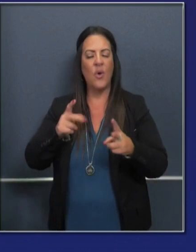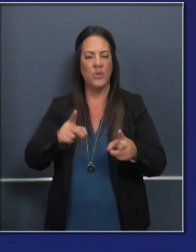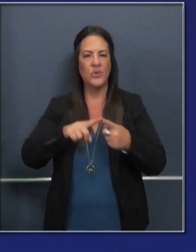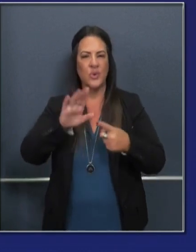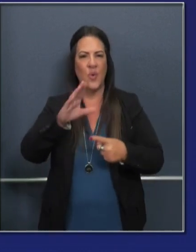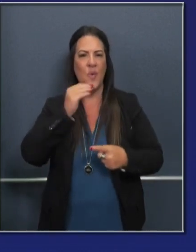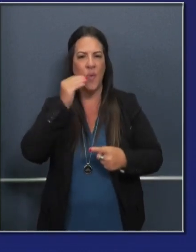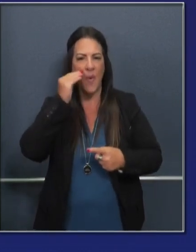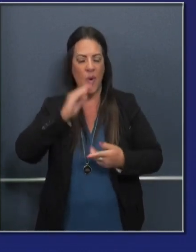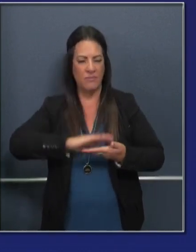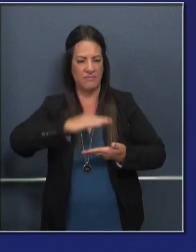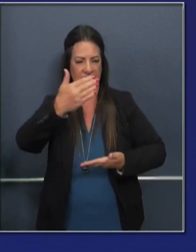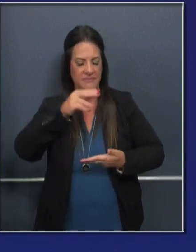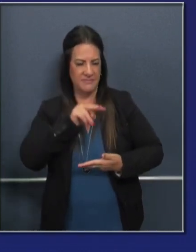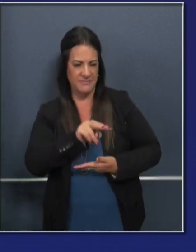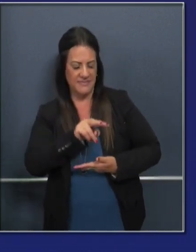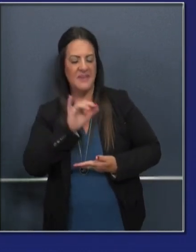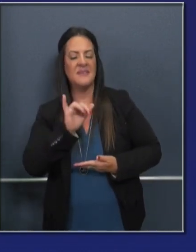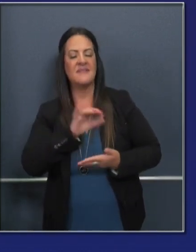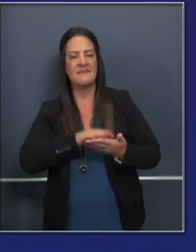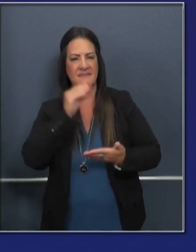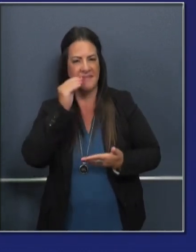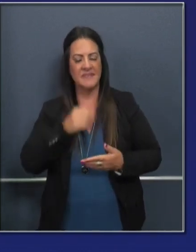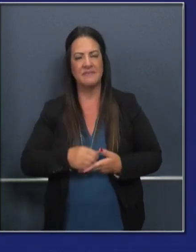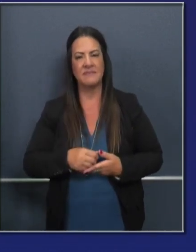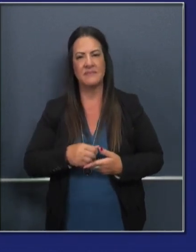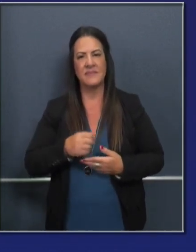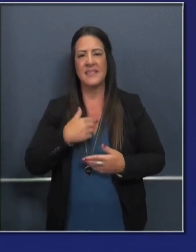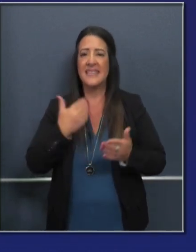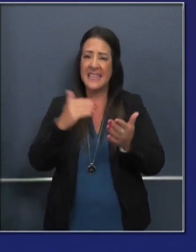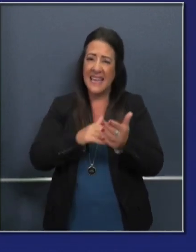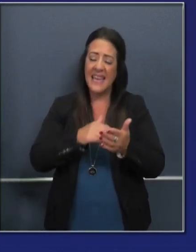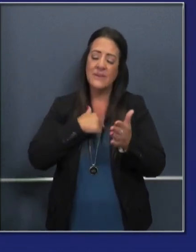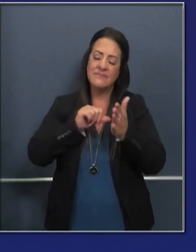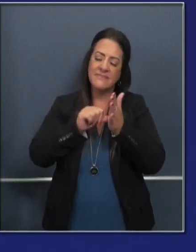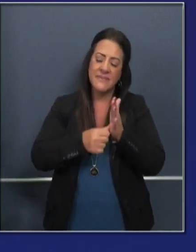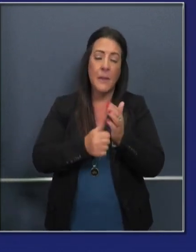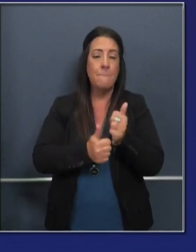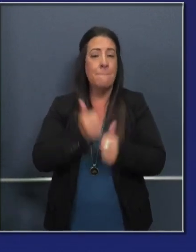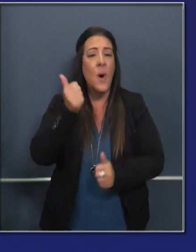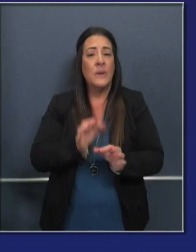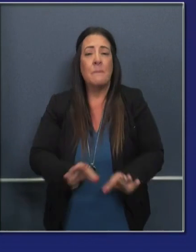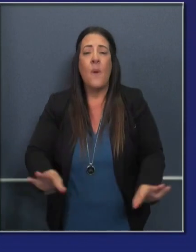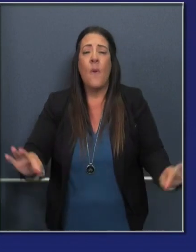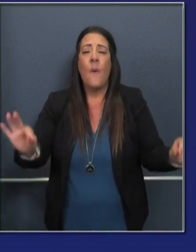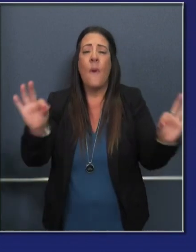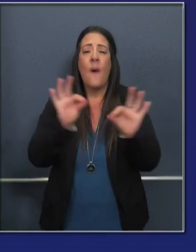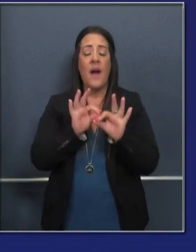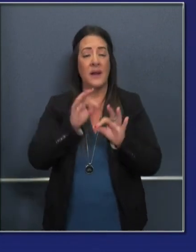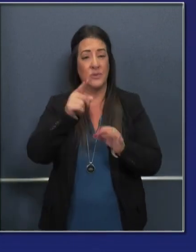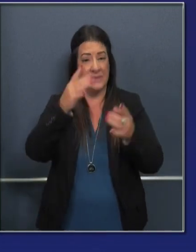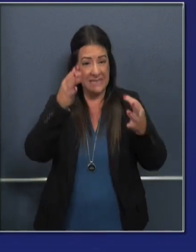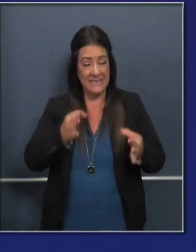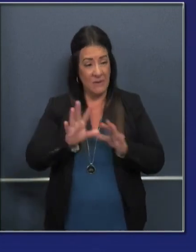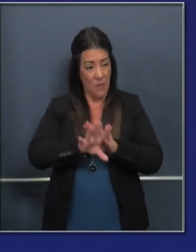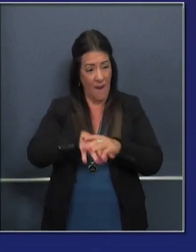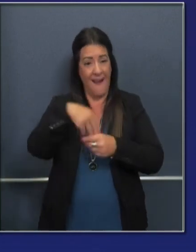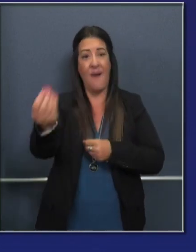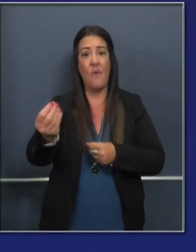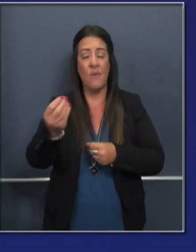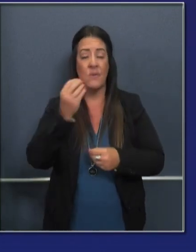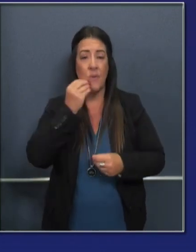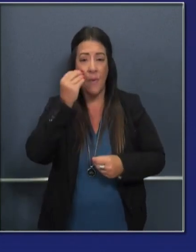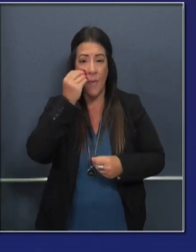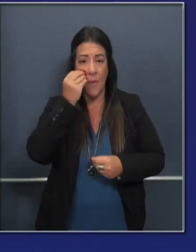decision making day in and day out. I cannot impress upon you more. The most important decision you can make is when you're out and about in the